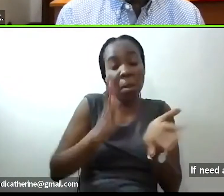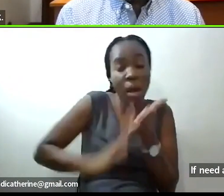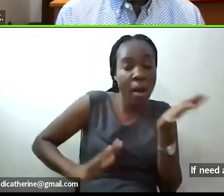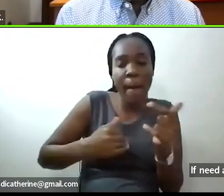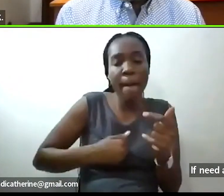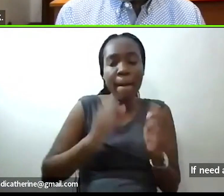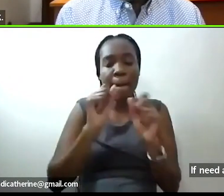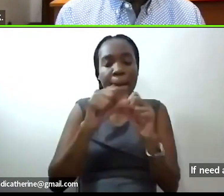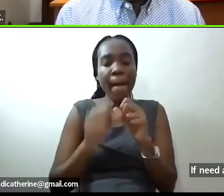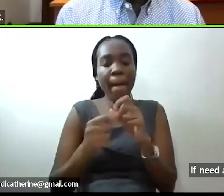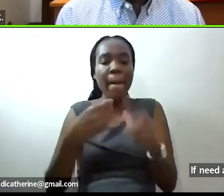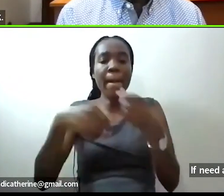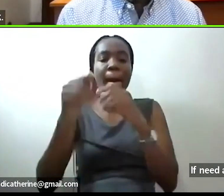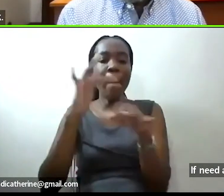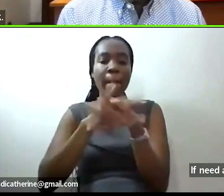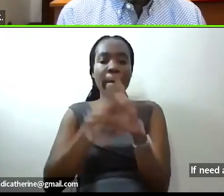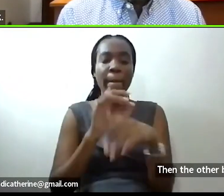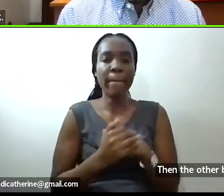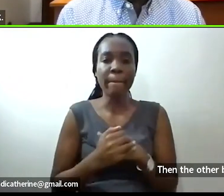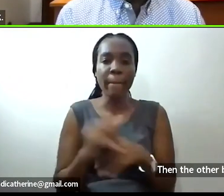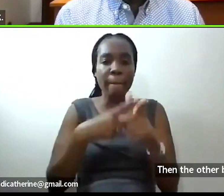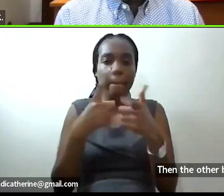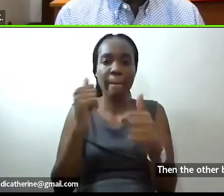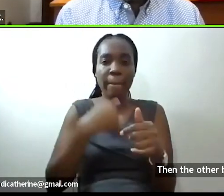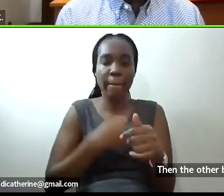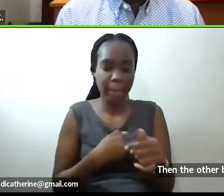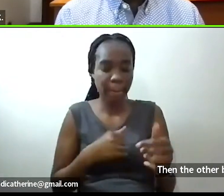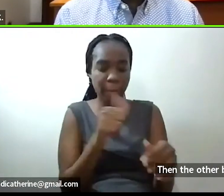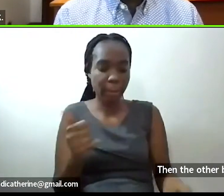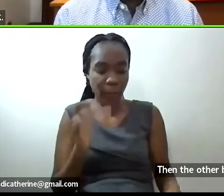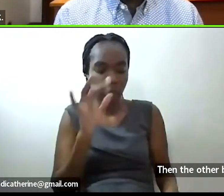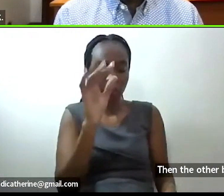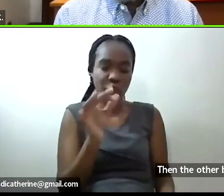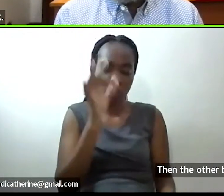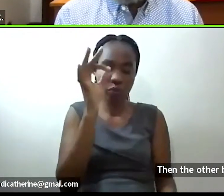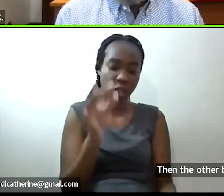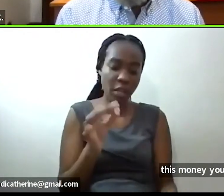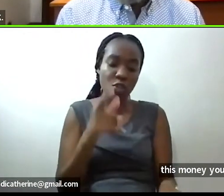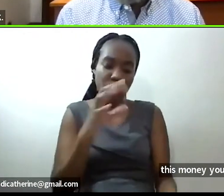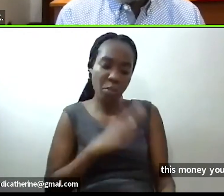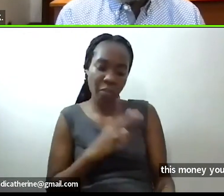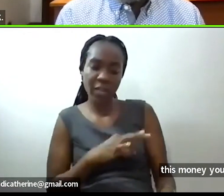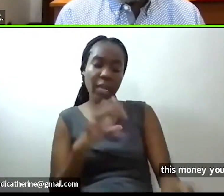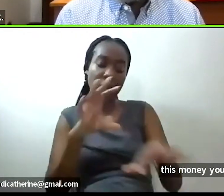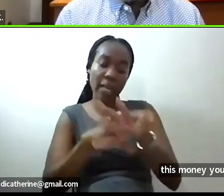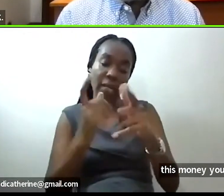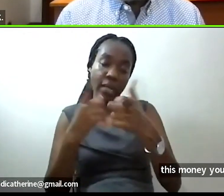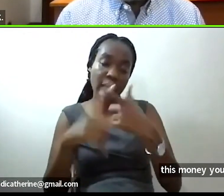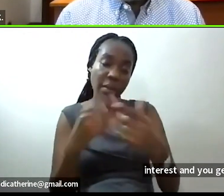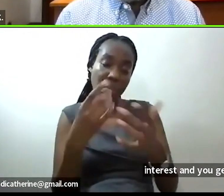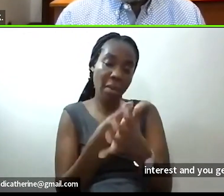future. This money you have put it aside, you're earning interest, and you get your full amount at the end of the